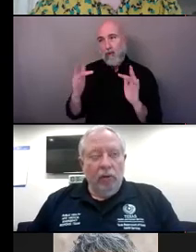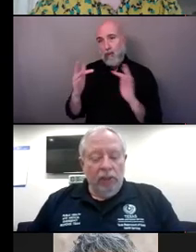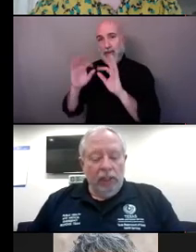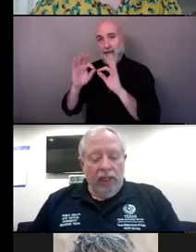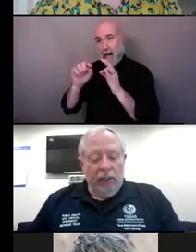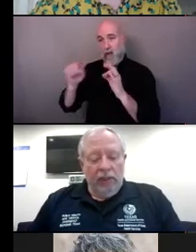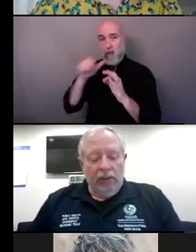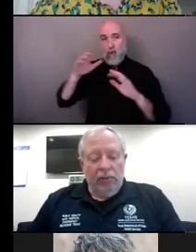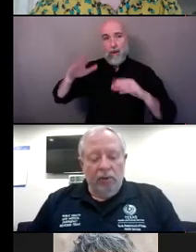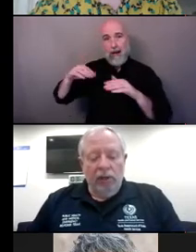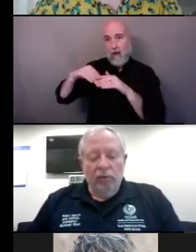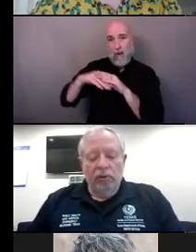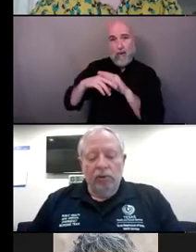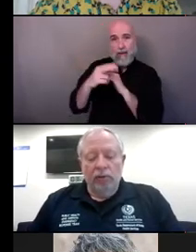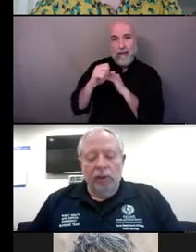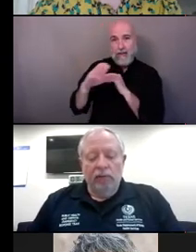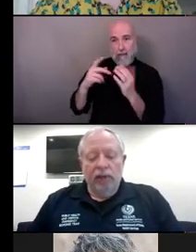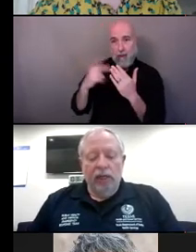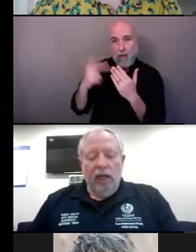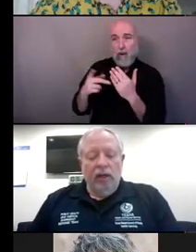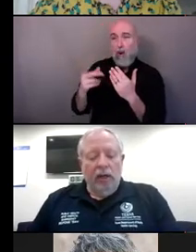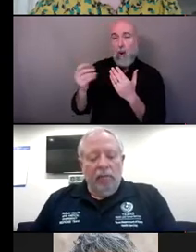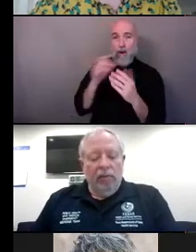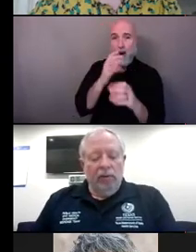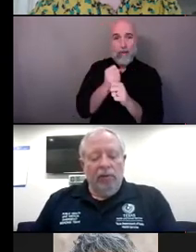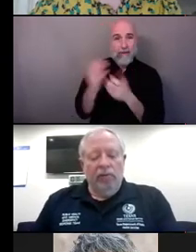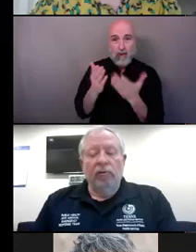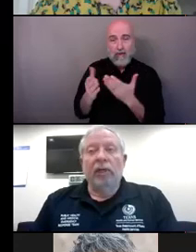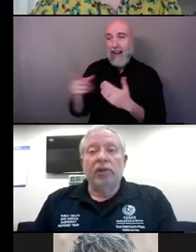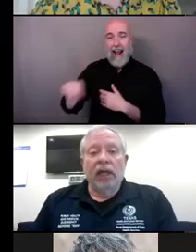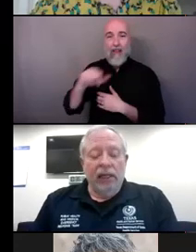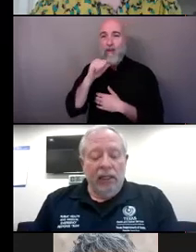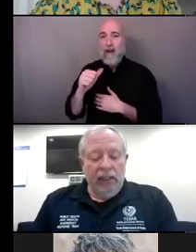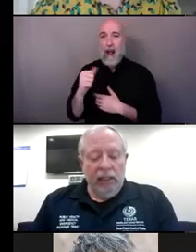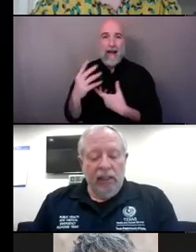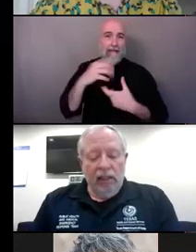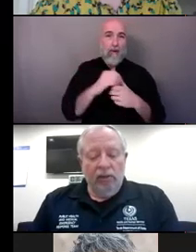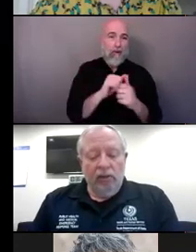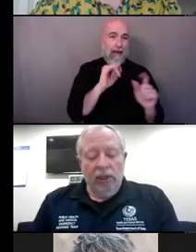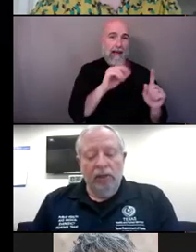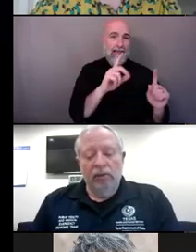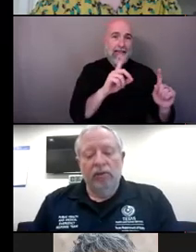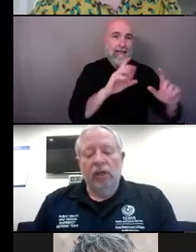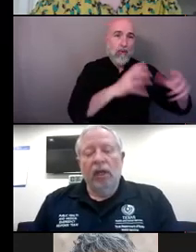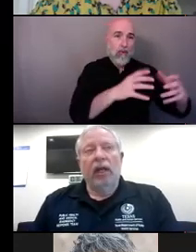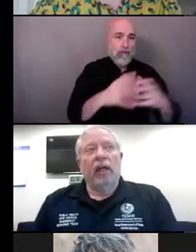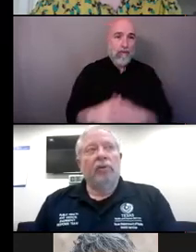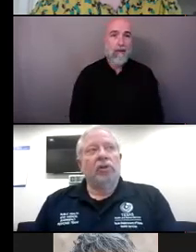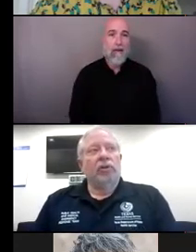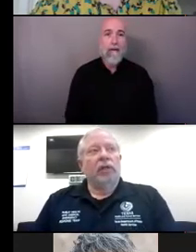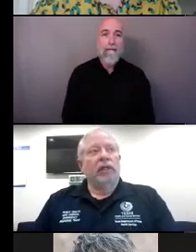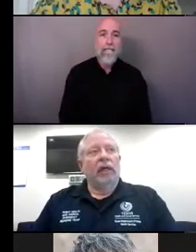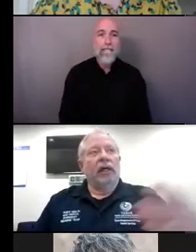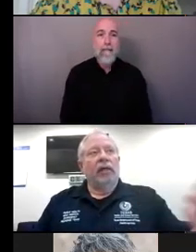not enrolled in HHSC programs or service delivery and are not members of the aforementioned IDD associations. And